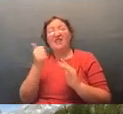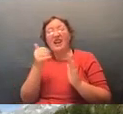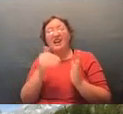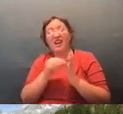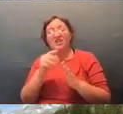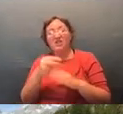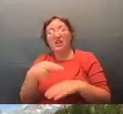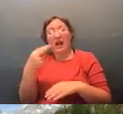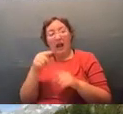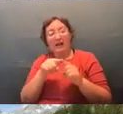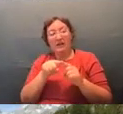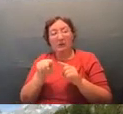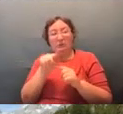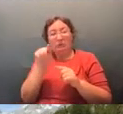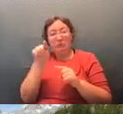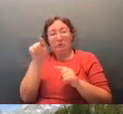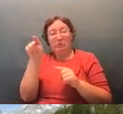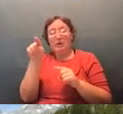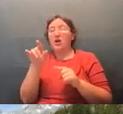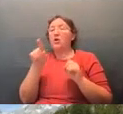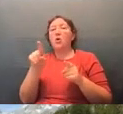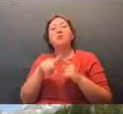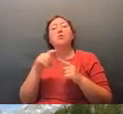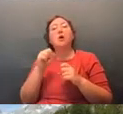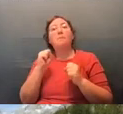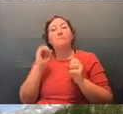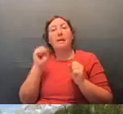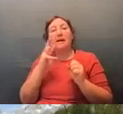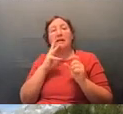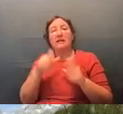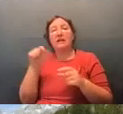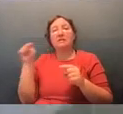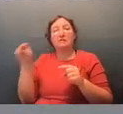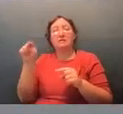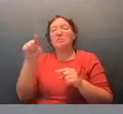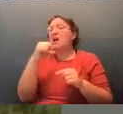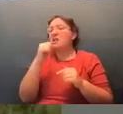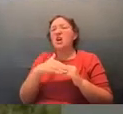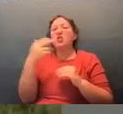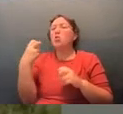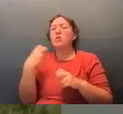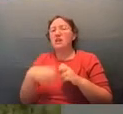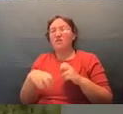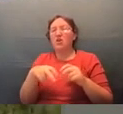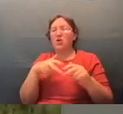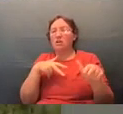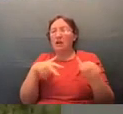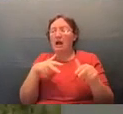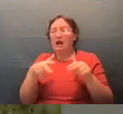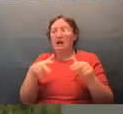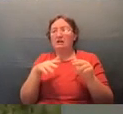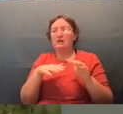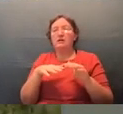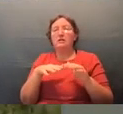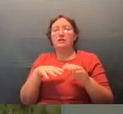feet and pops up to some amazing lakes. And it's not too difficult of a hike. And it can